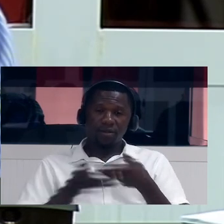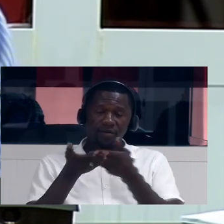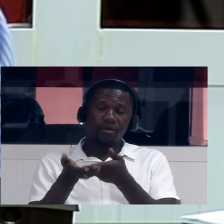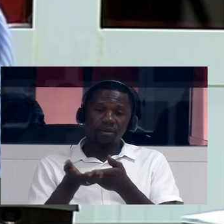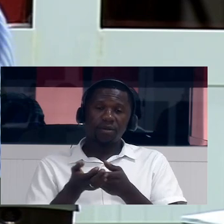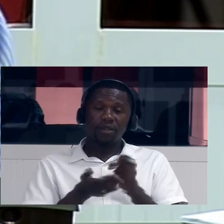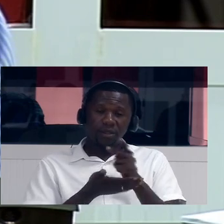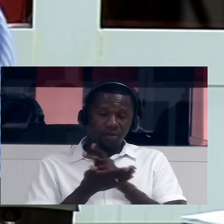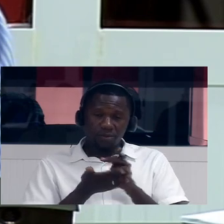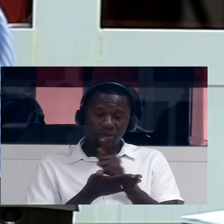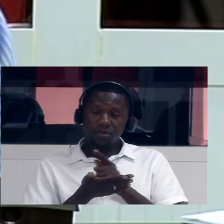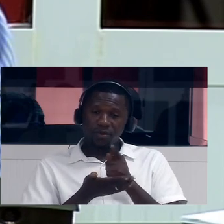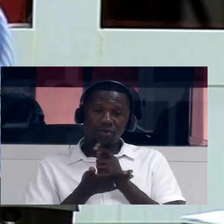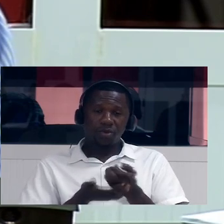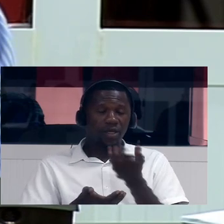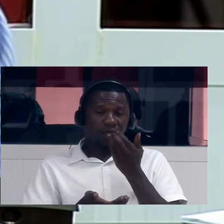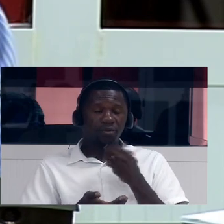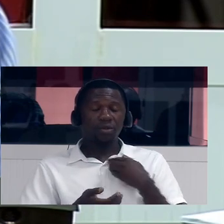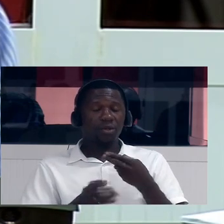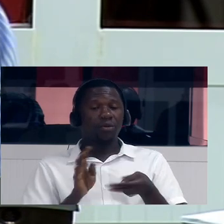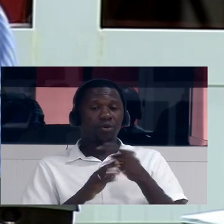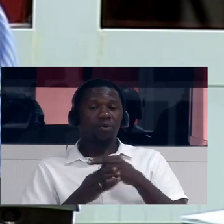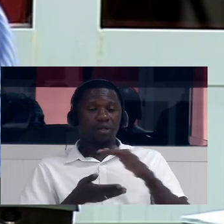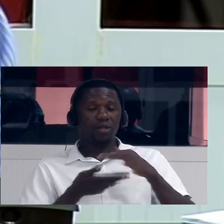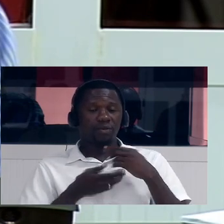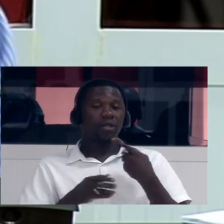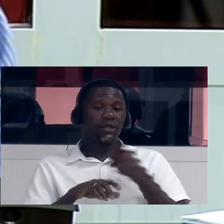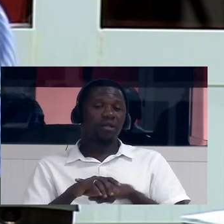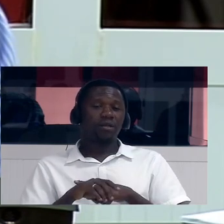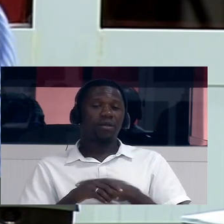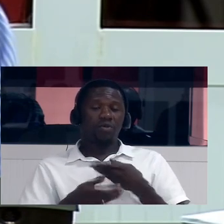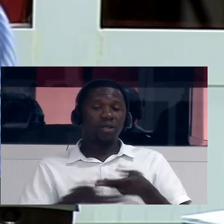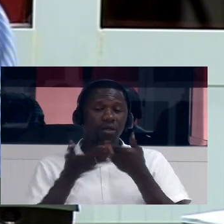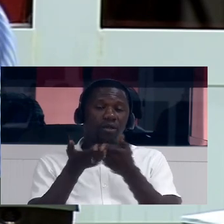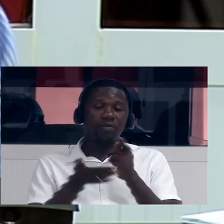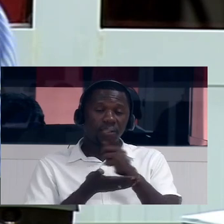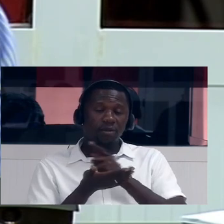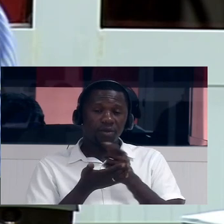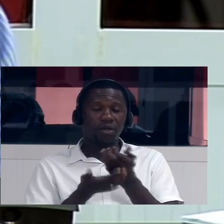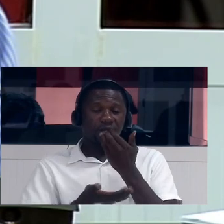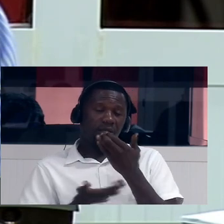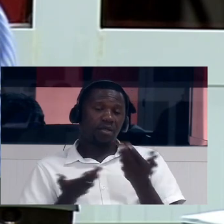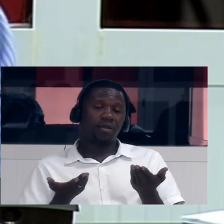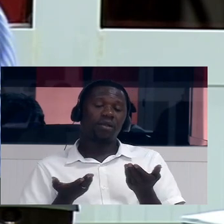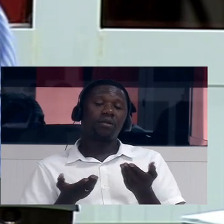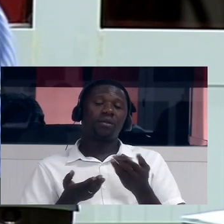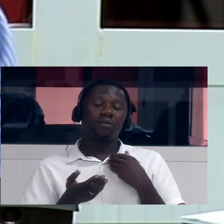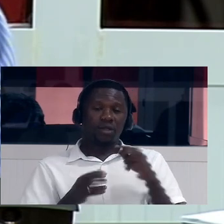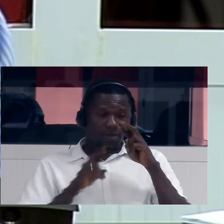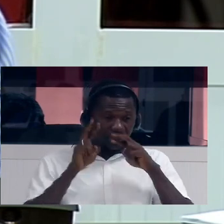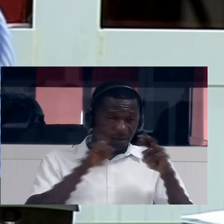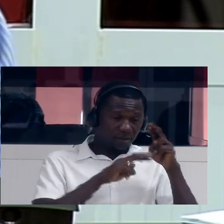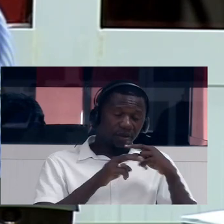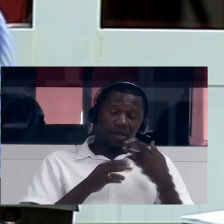because that's the report that we received at the time, that he was given cement to eat. I inquired, and they said he